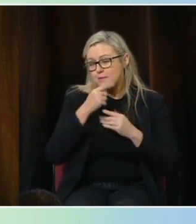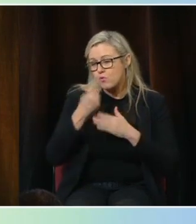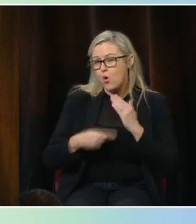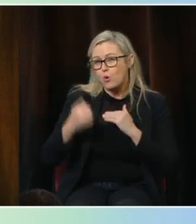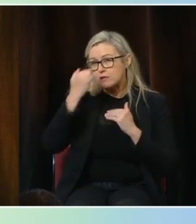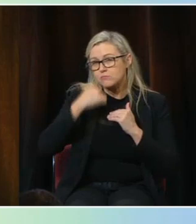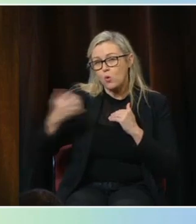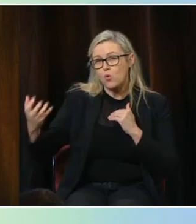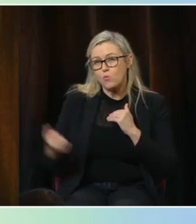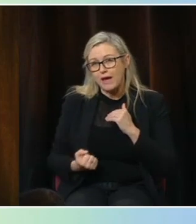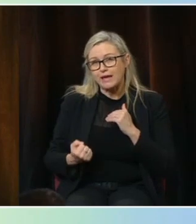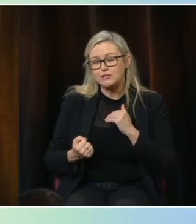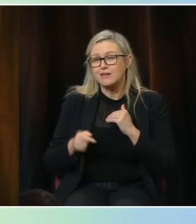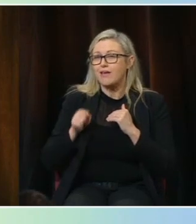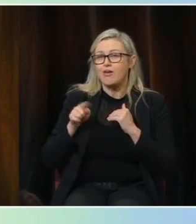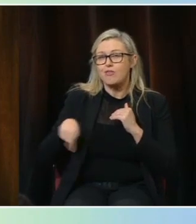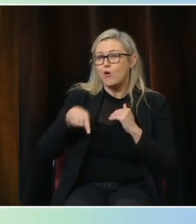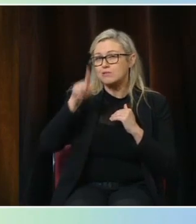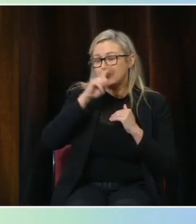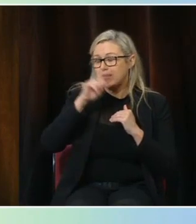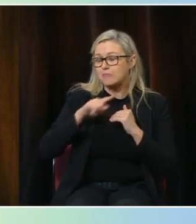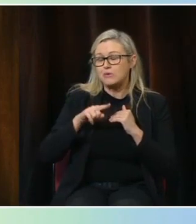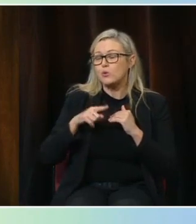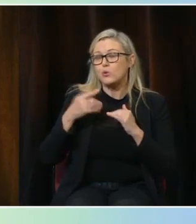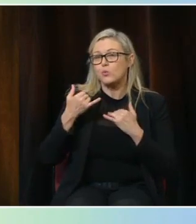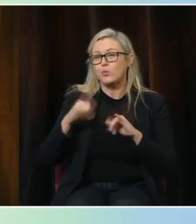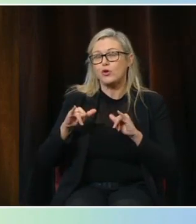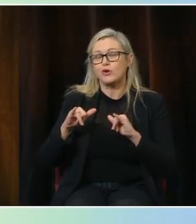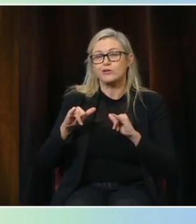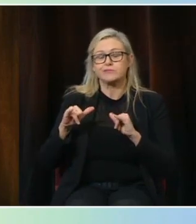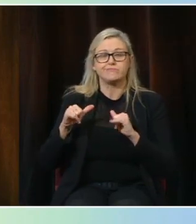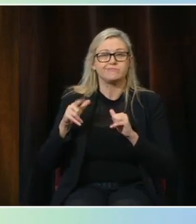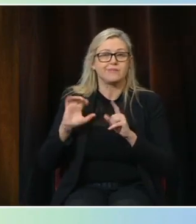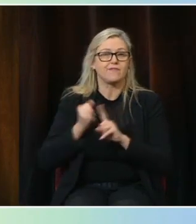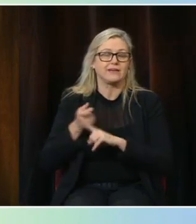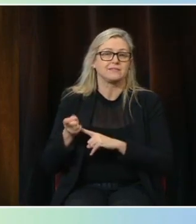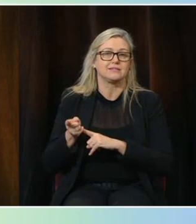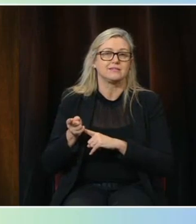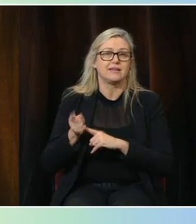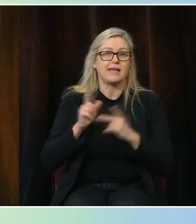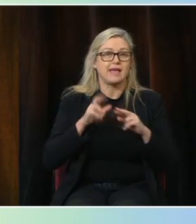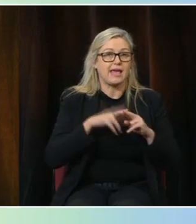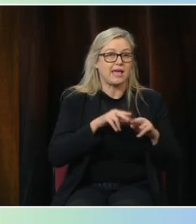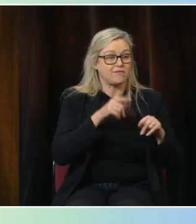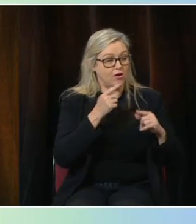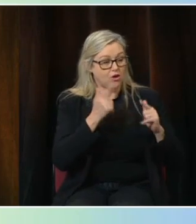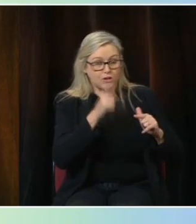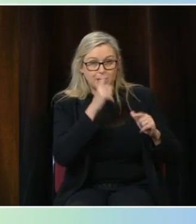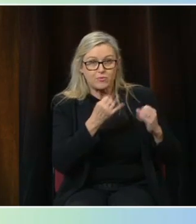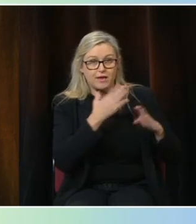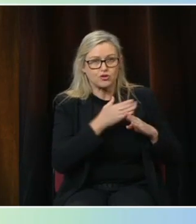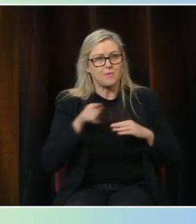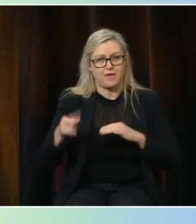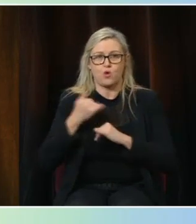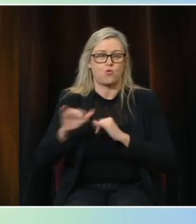Employment their unemployment rates Fall by more than other groups when the overall unemployment rate is lower when